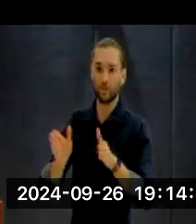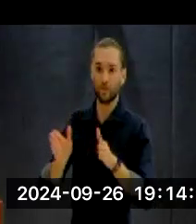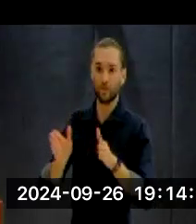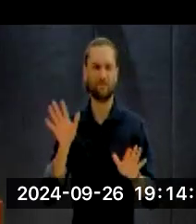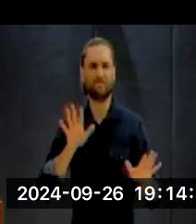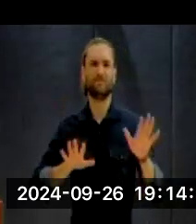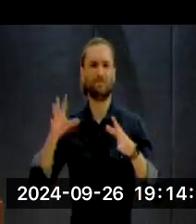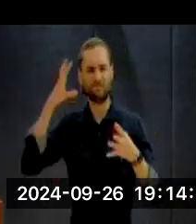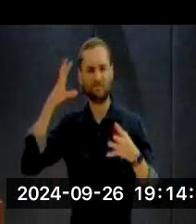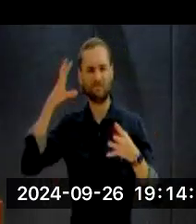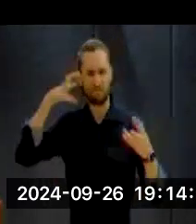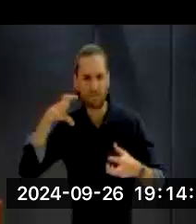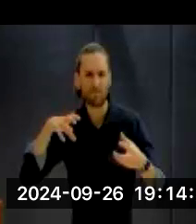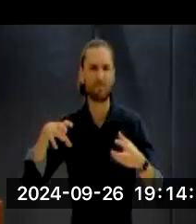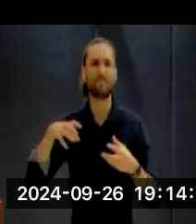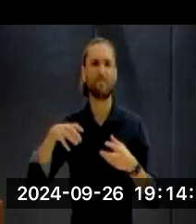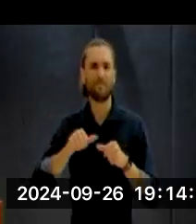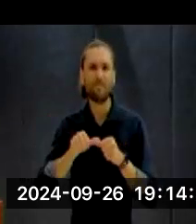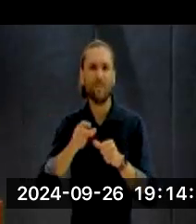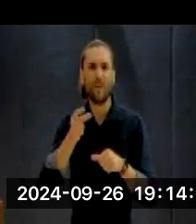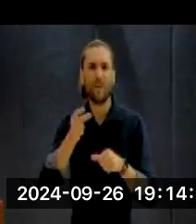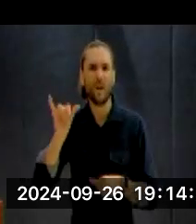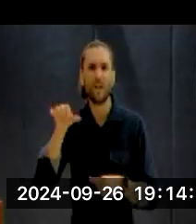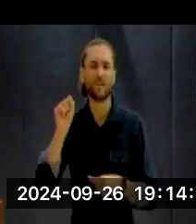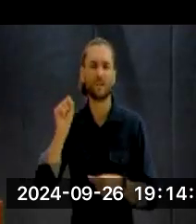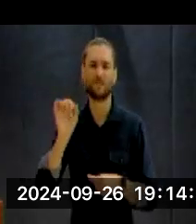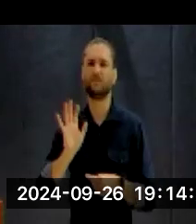and so I just think that needs to be addressed, because